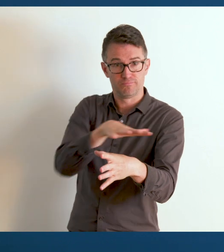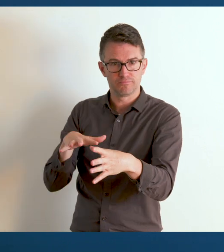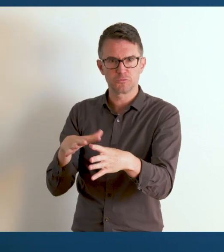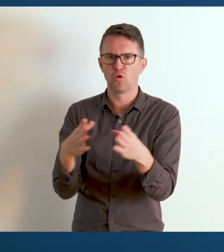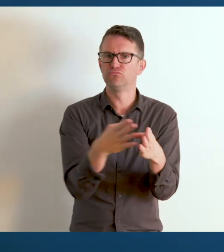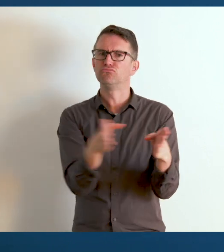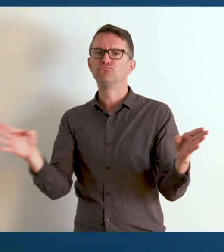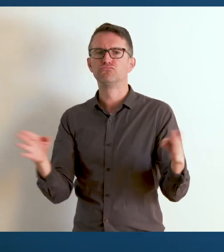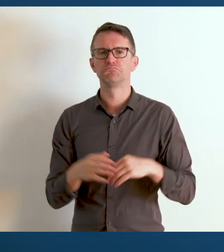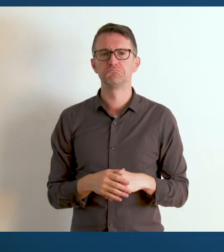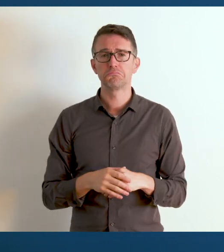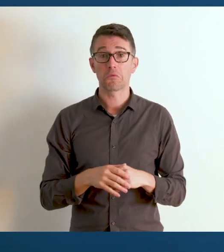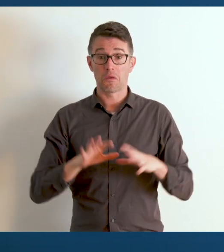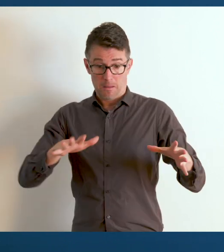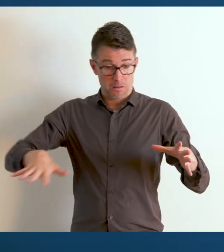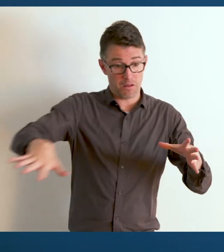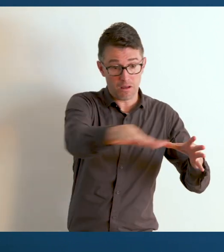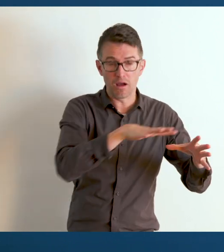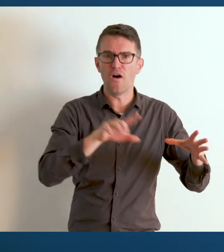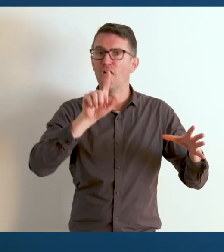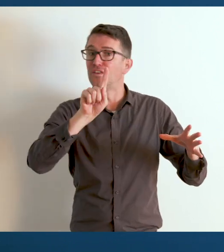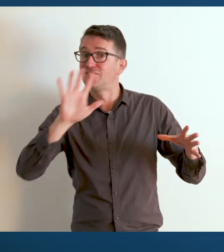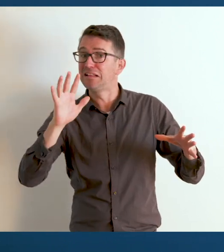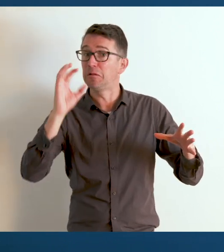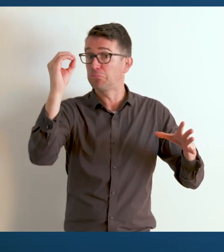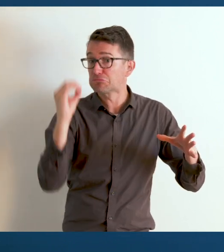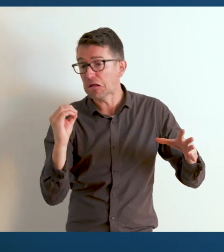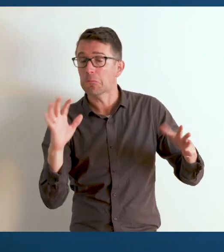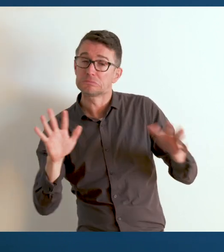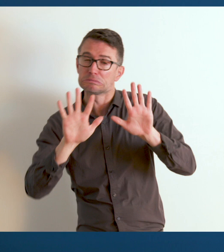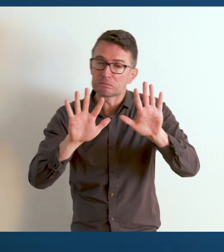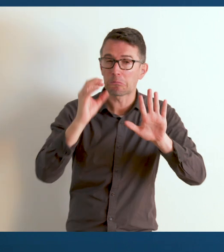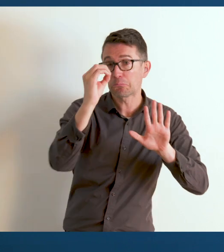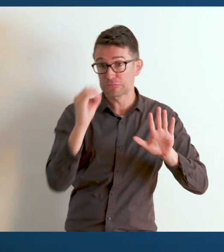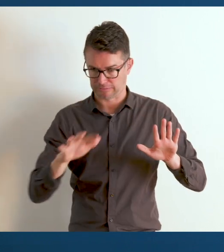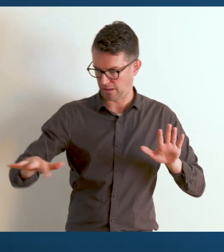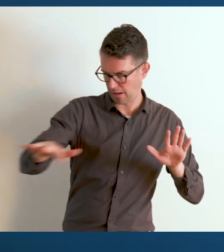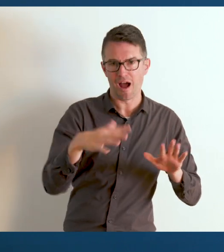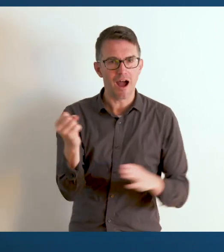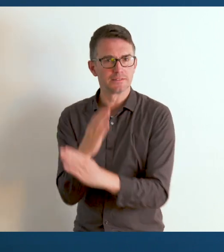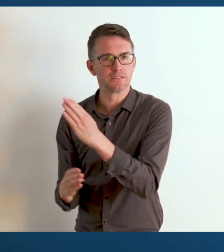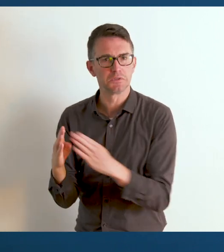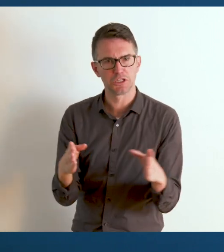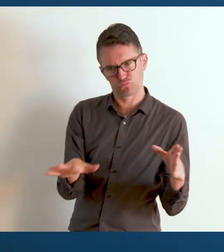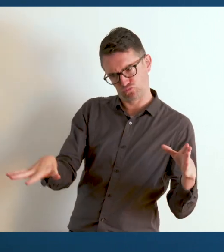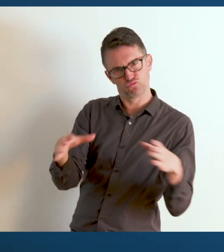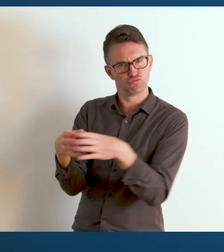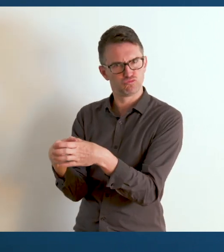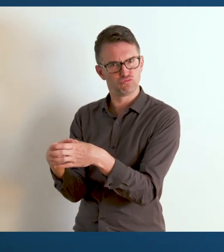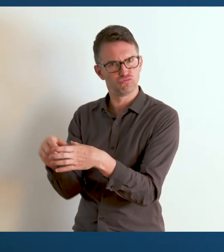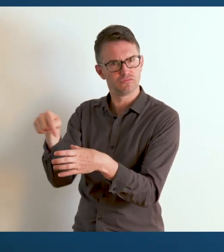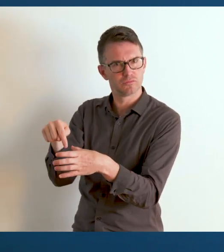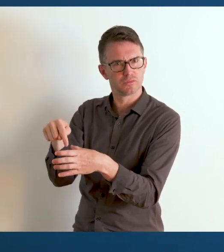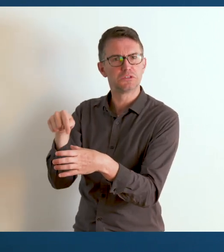the population of people with disabilities is about 10 to 15%, and you would need a large sample in order